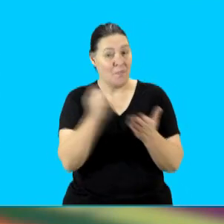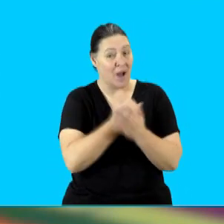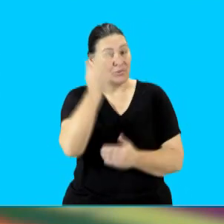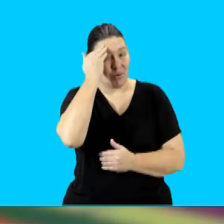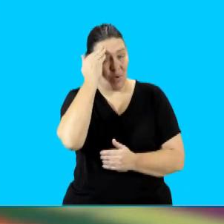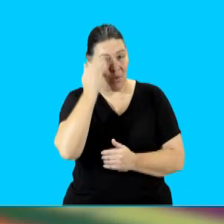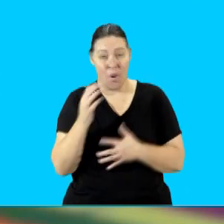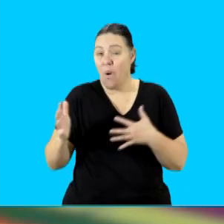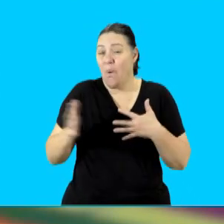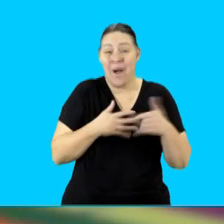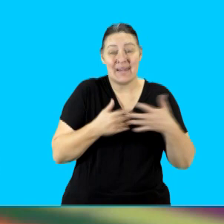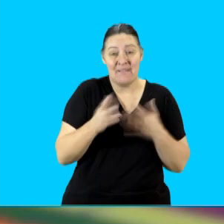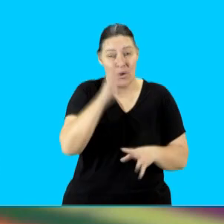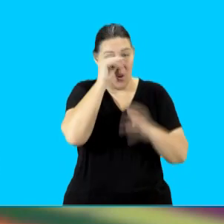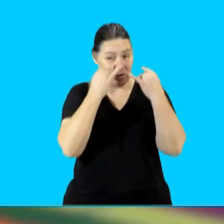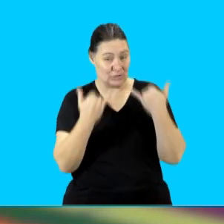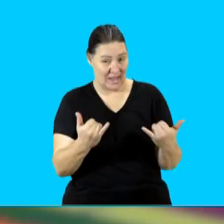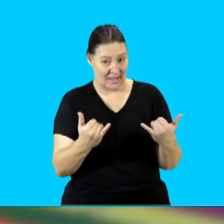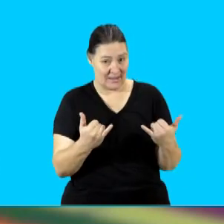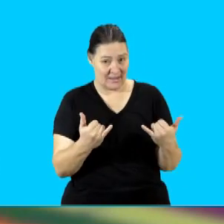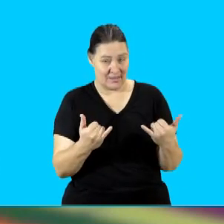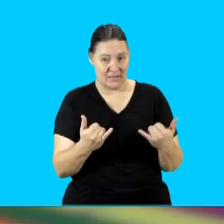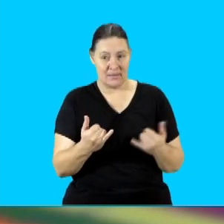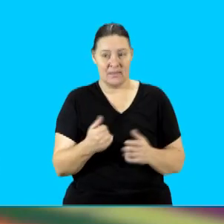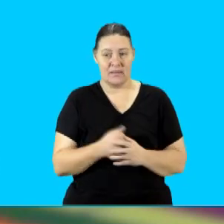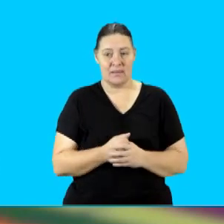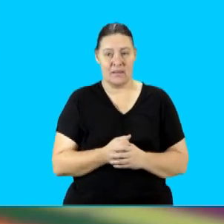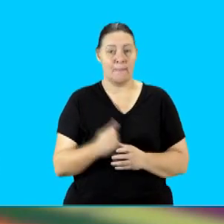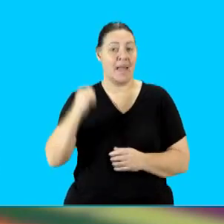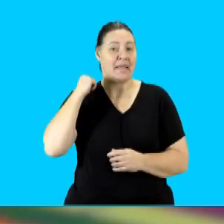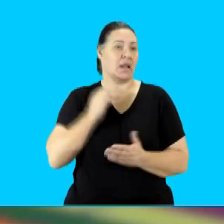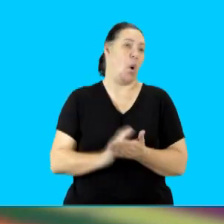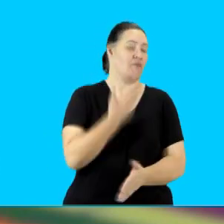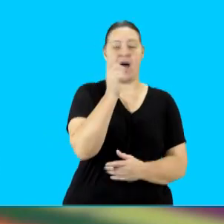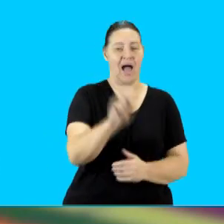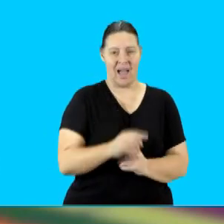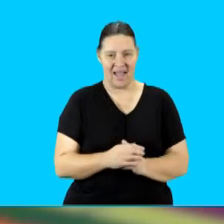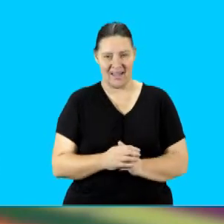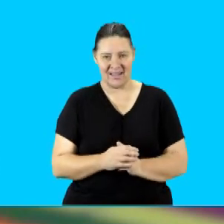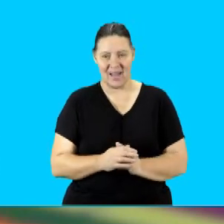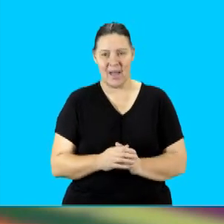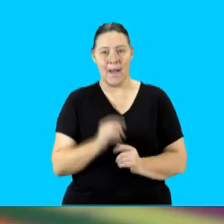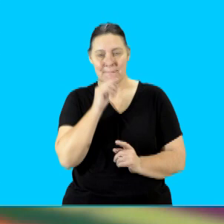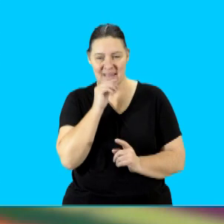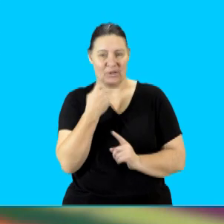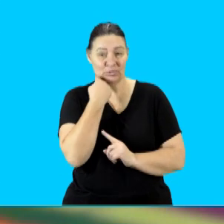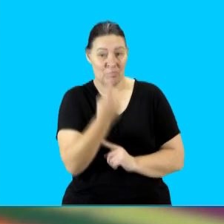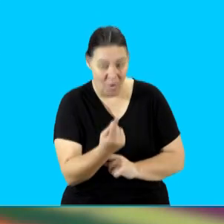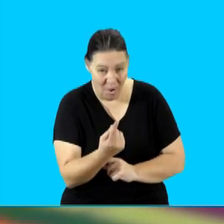that whatever it is that you learned today does not nullify yesterday, but it makes tomorrow